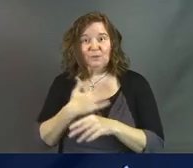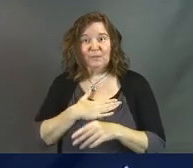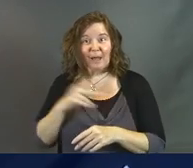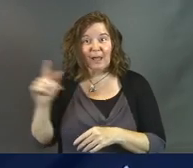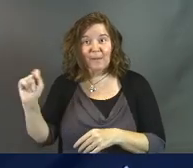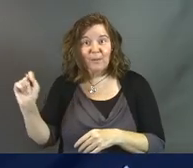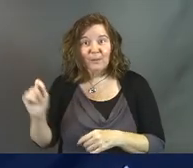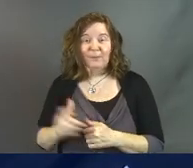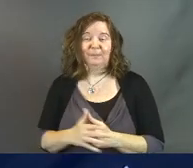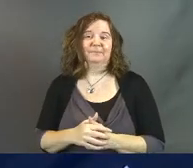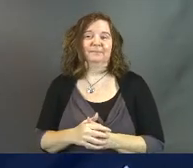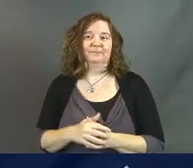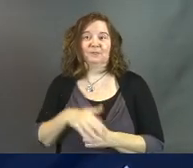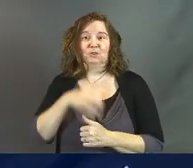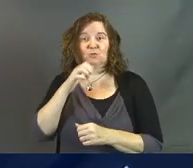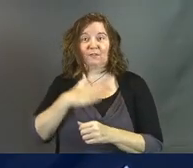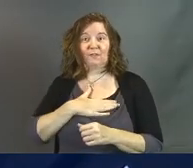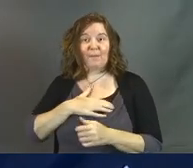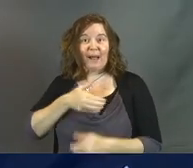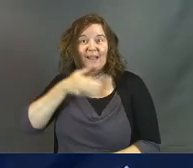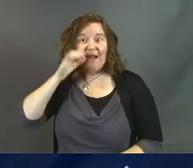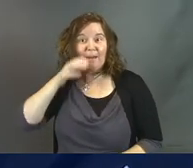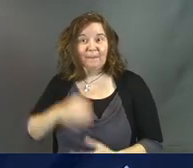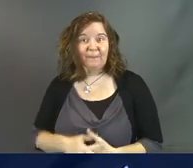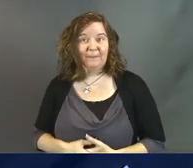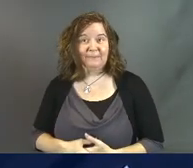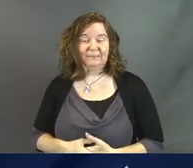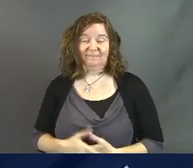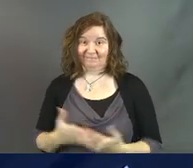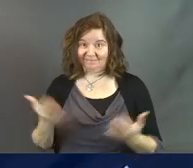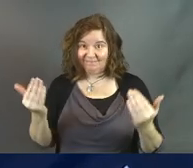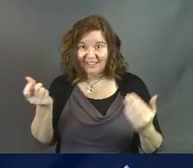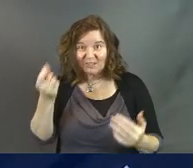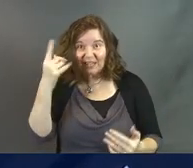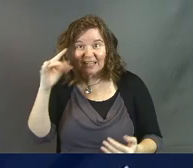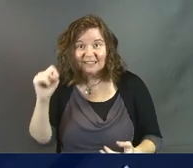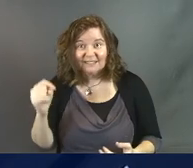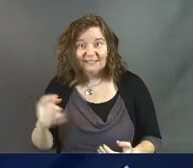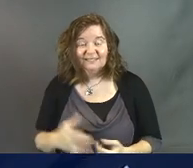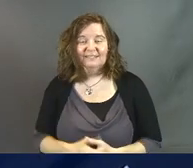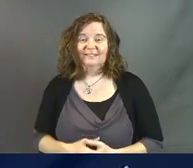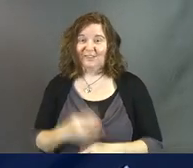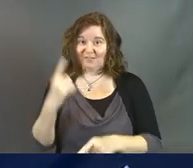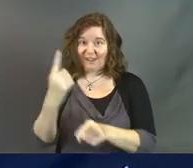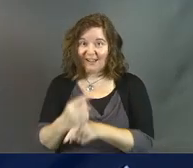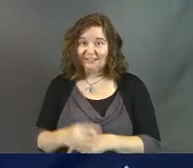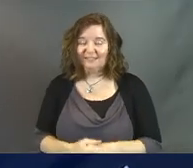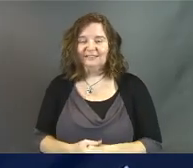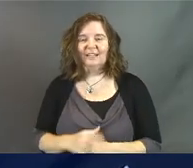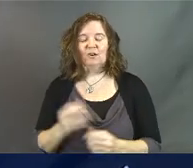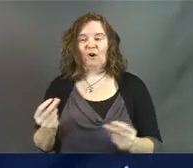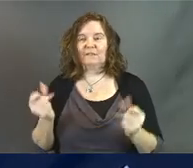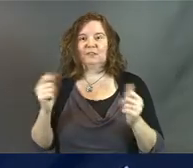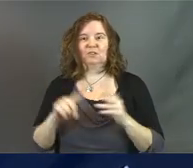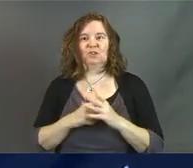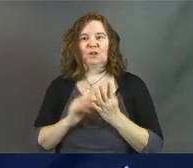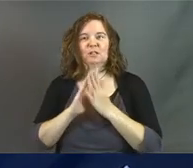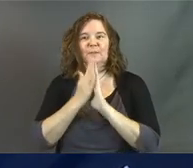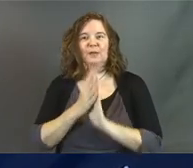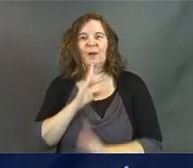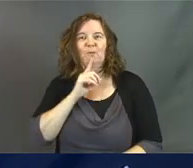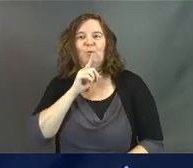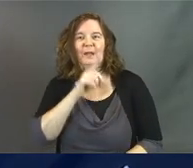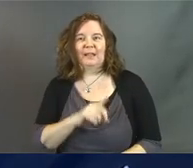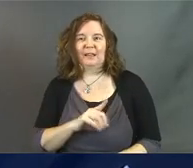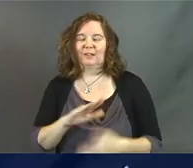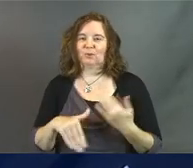my bathroom, drinking from my cup. Are you getting it? Right? It all of a sudden starts to become